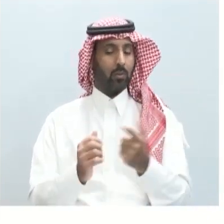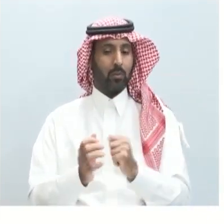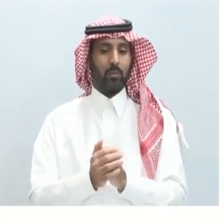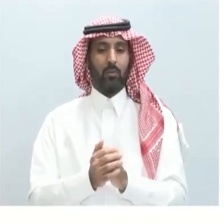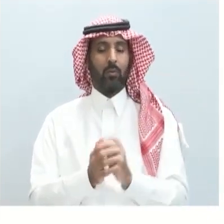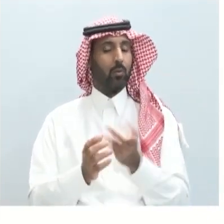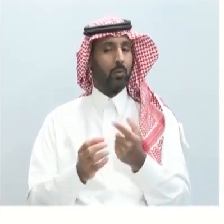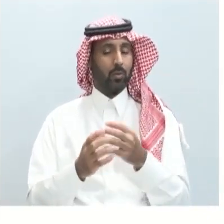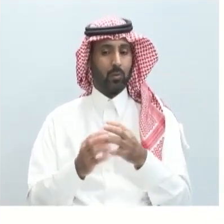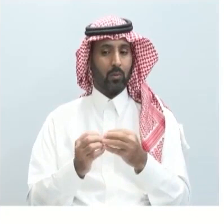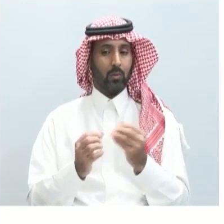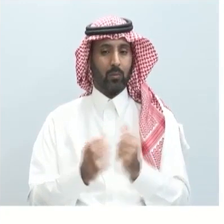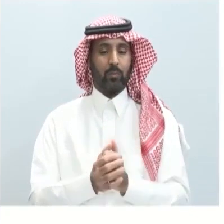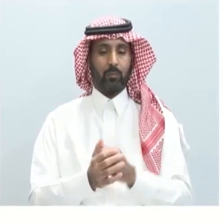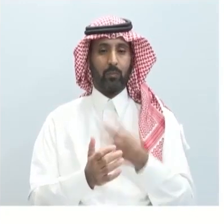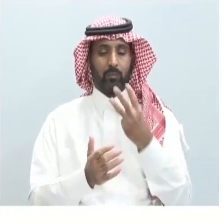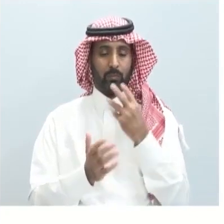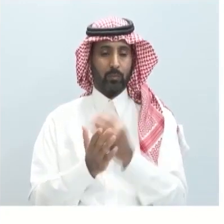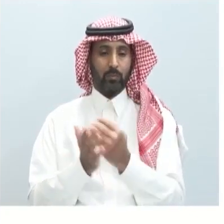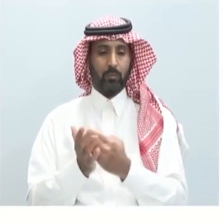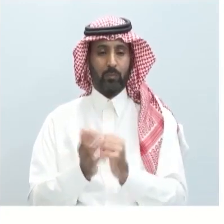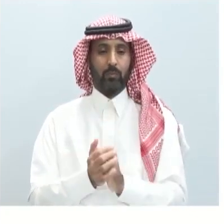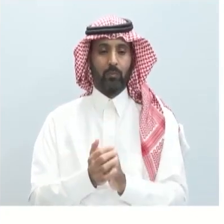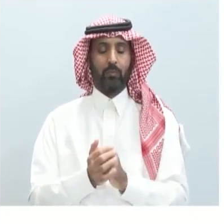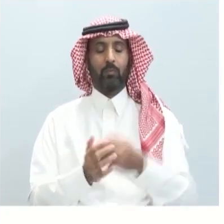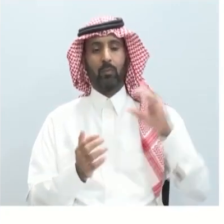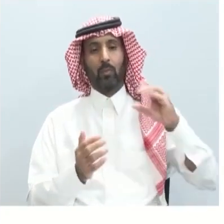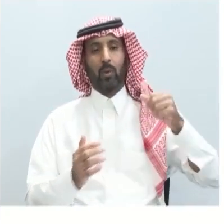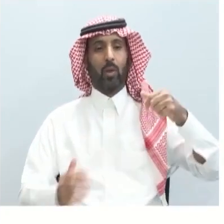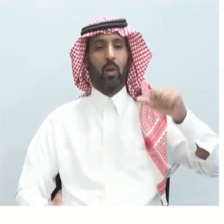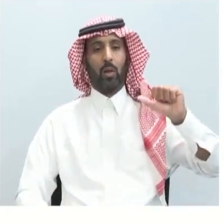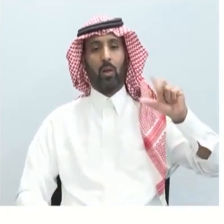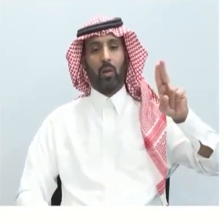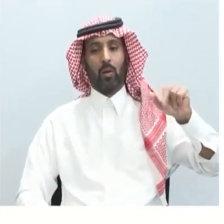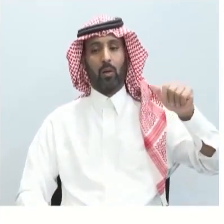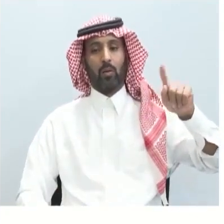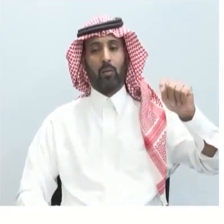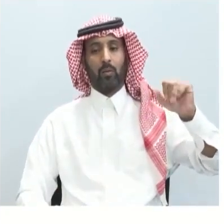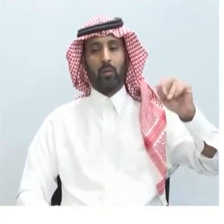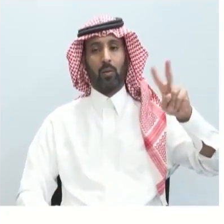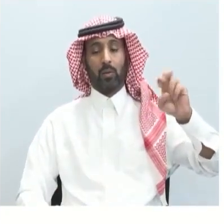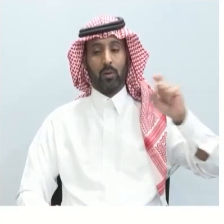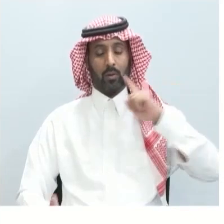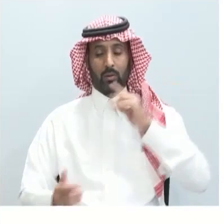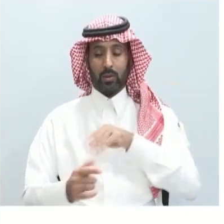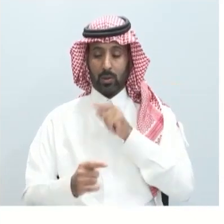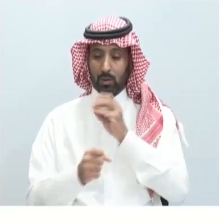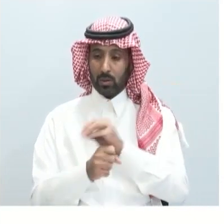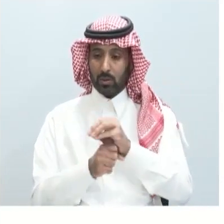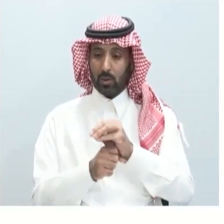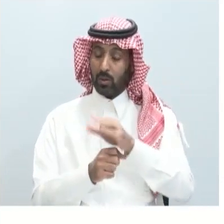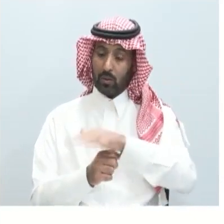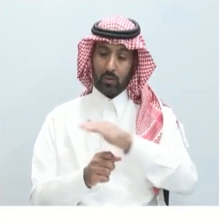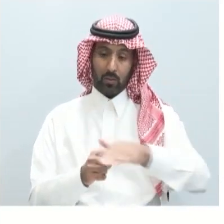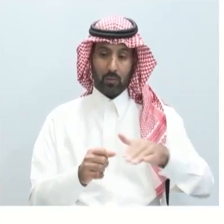word cultivate in paragraph 3, what does cultivate its children mean? So if